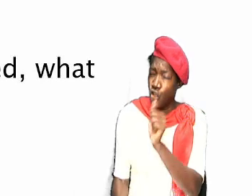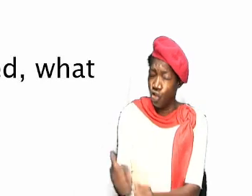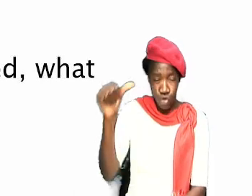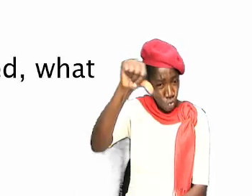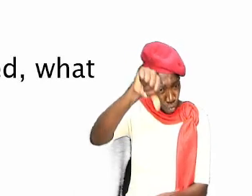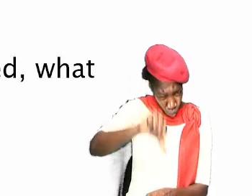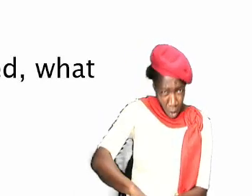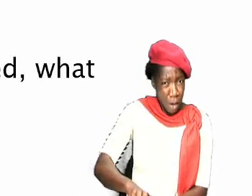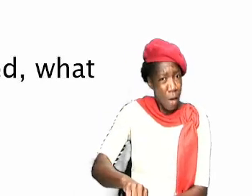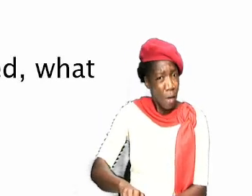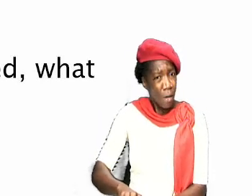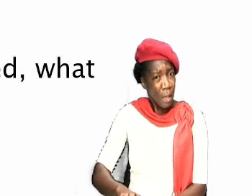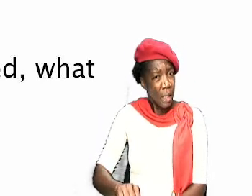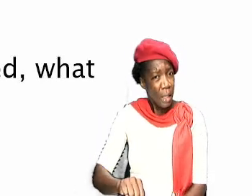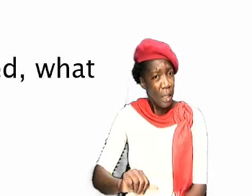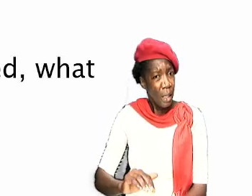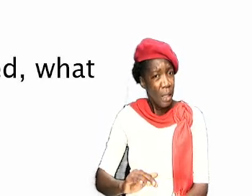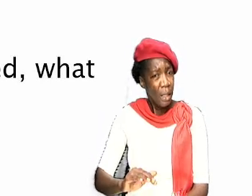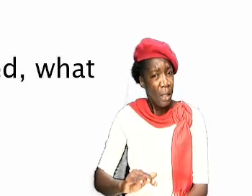Amalekites.